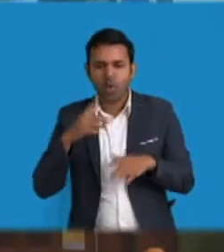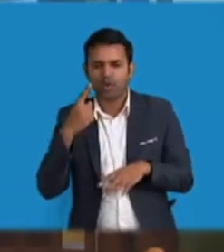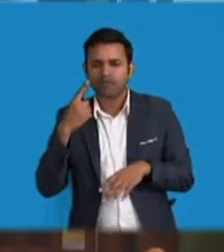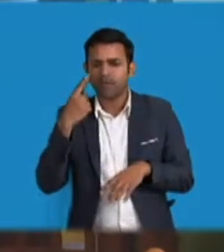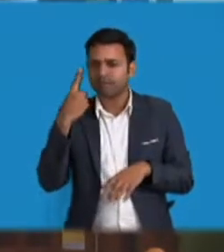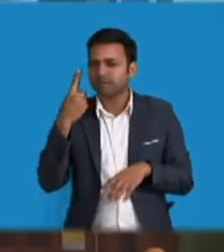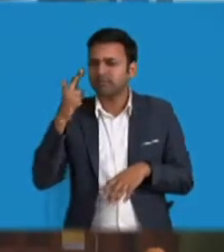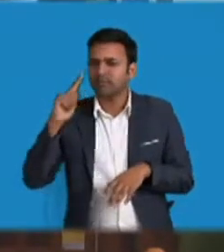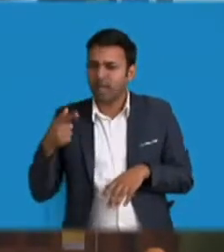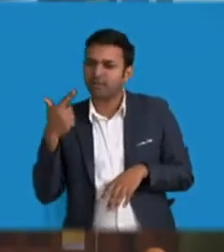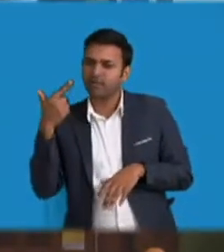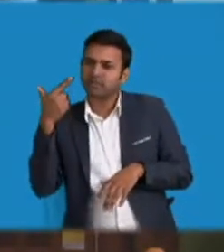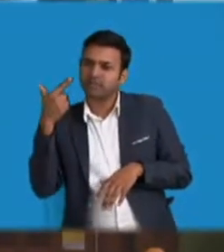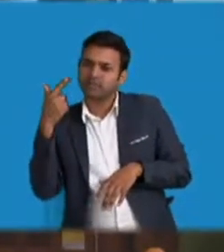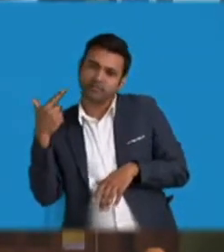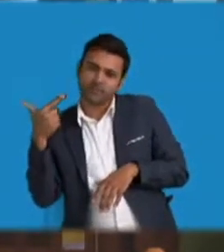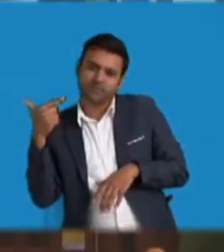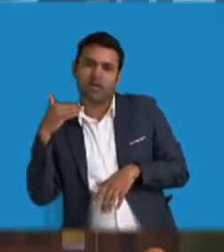7,190 students.